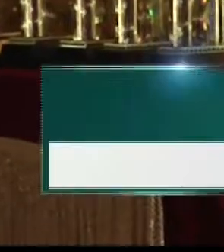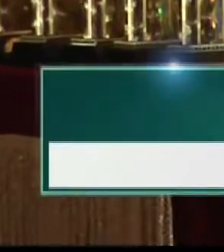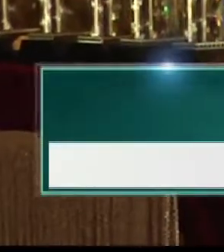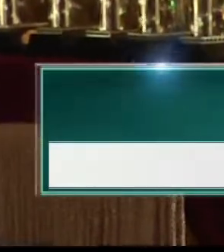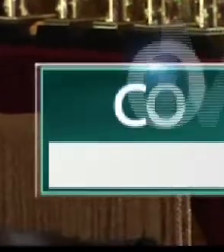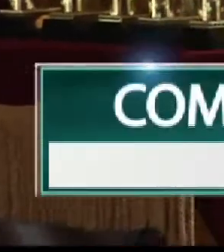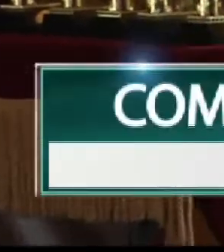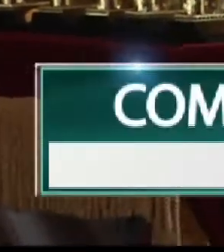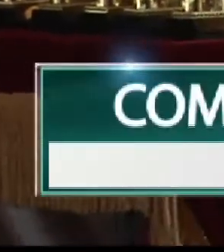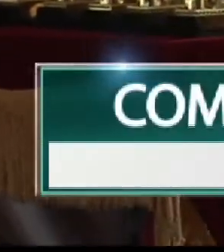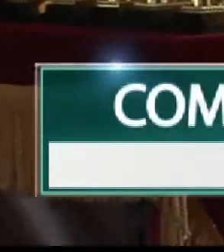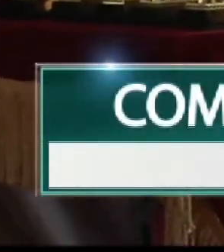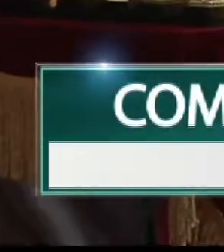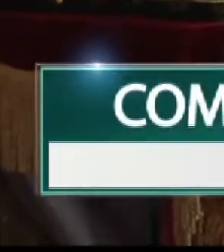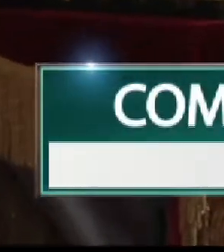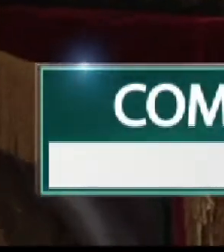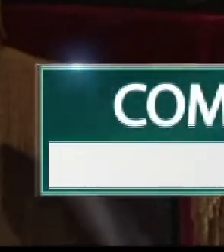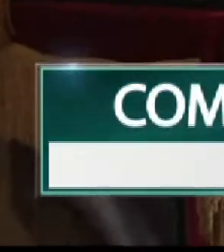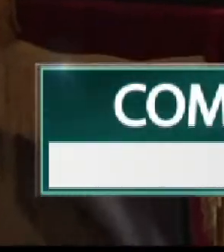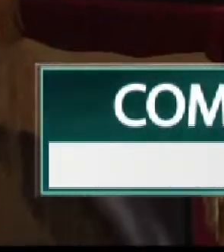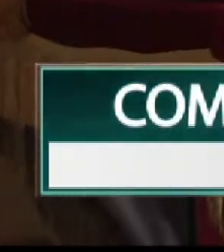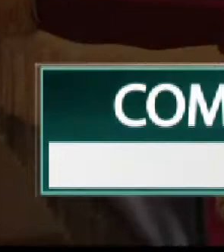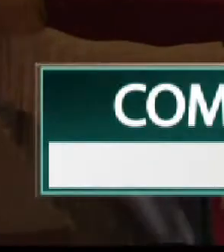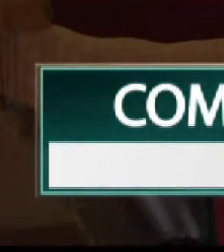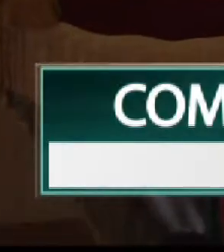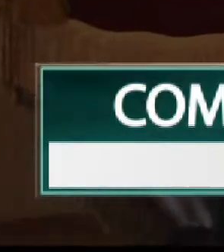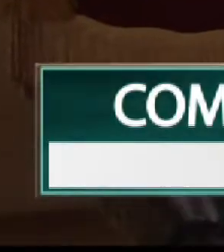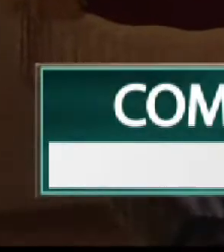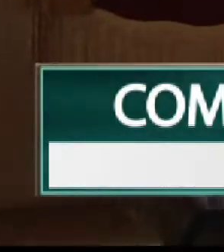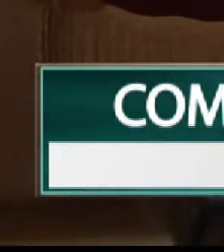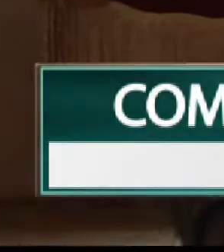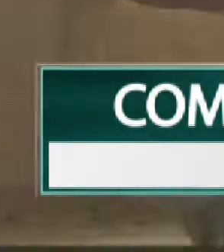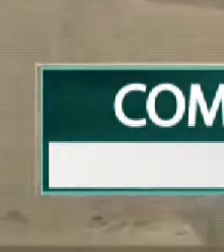Still to come, high achievers are honored for their accomplishments.